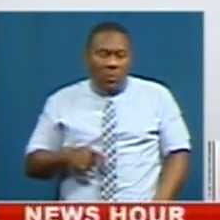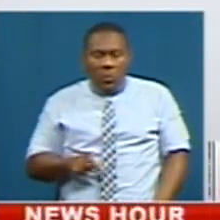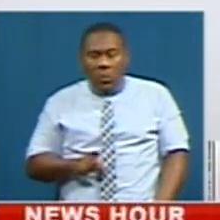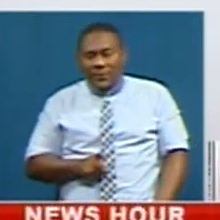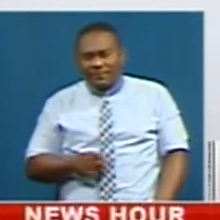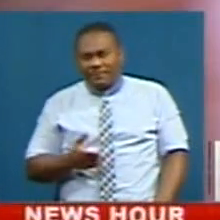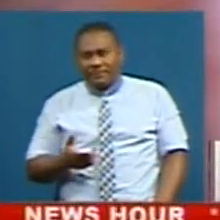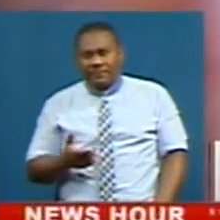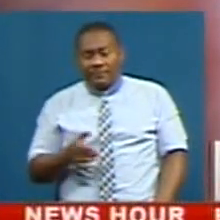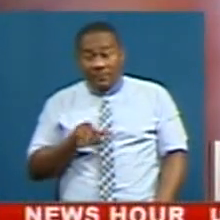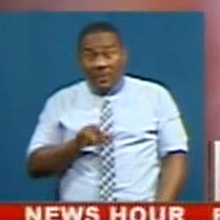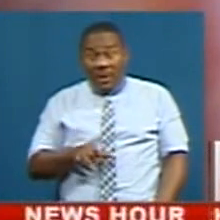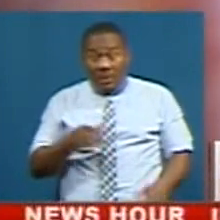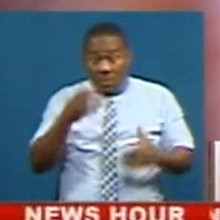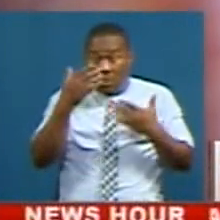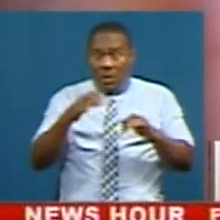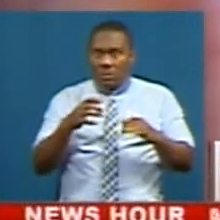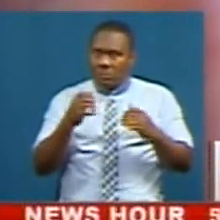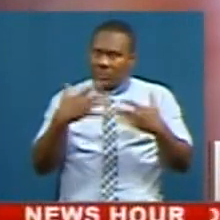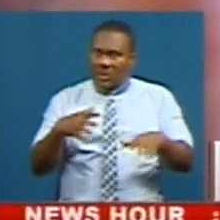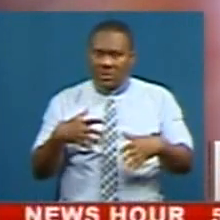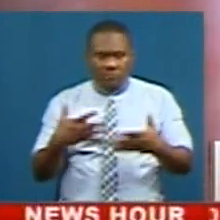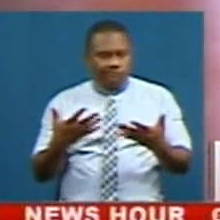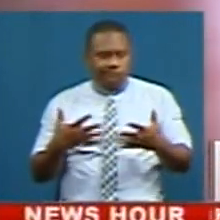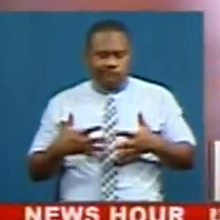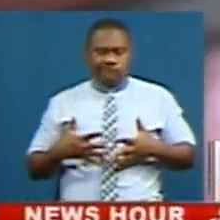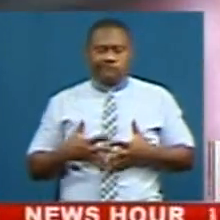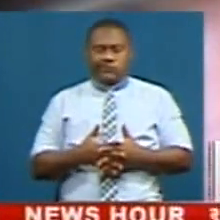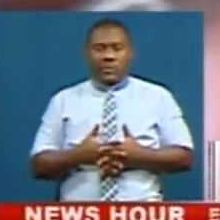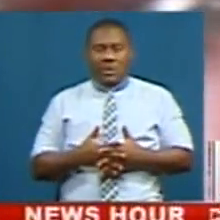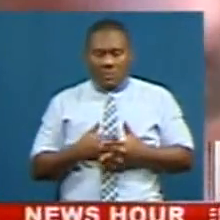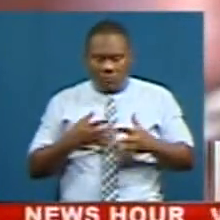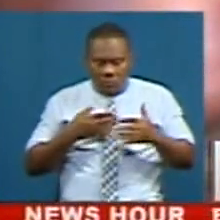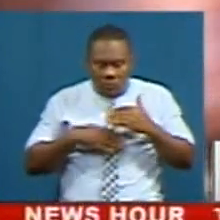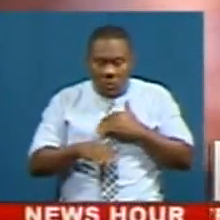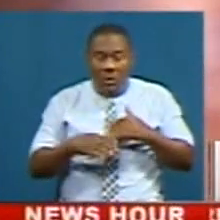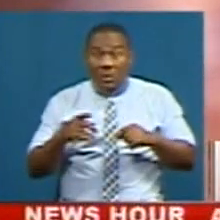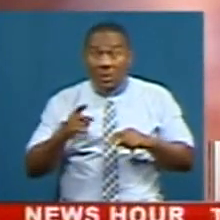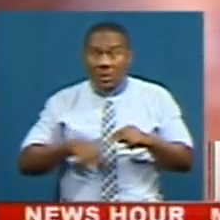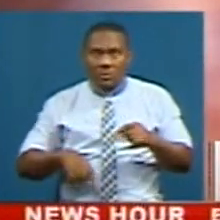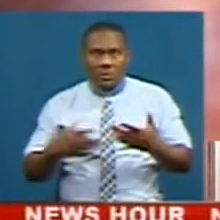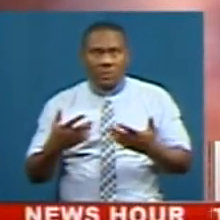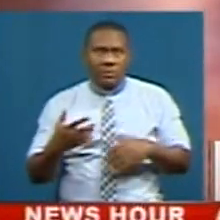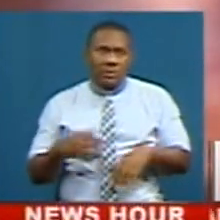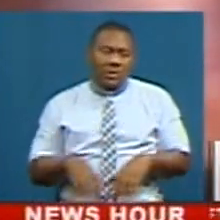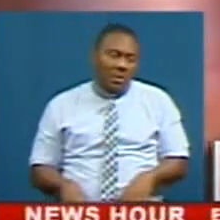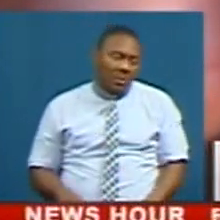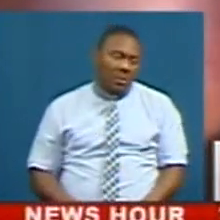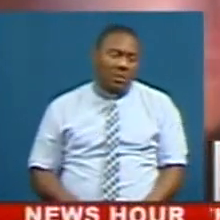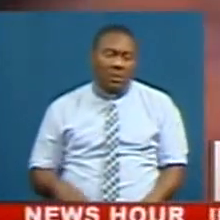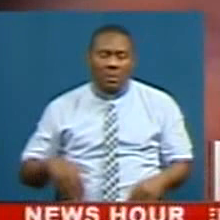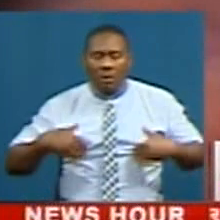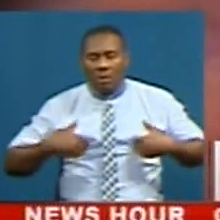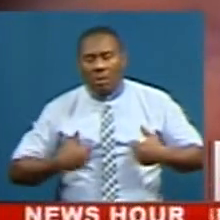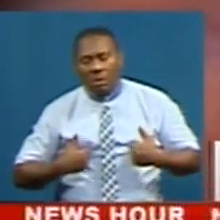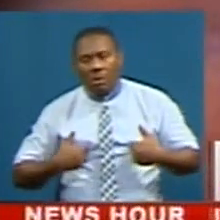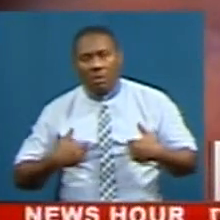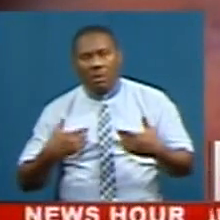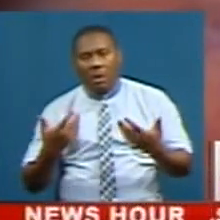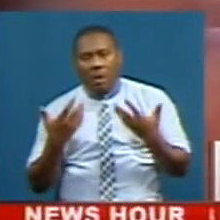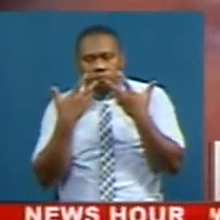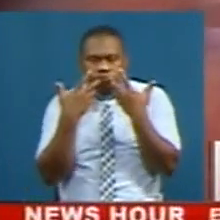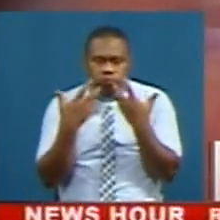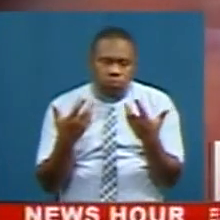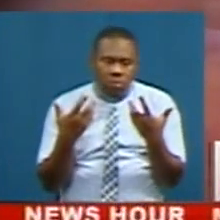of infertility, and patients may experience fatigue, diarrhea, bloating, or nausea, especially during